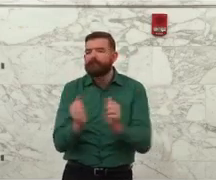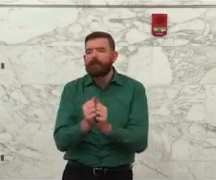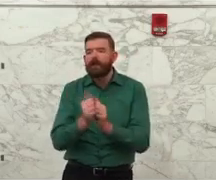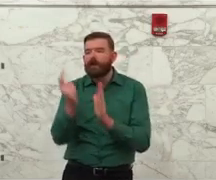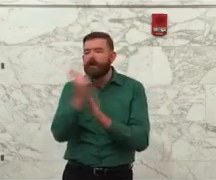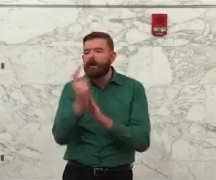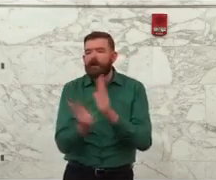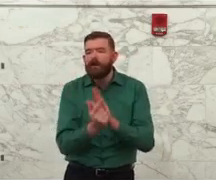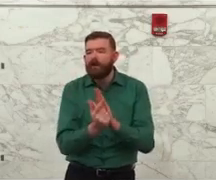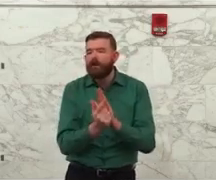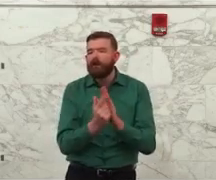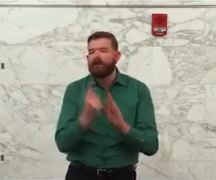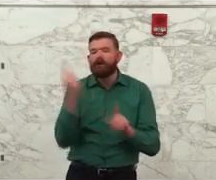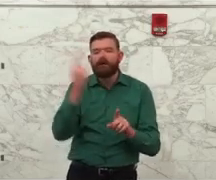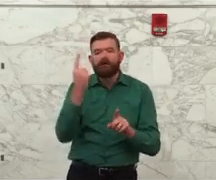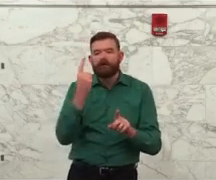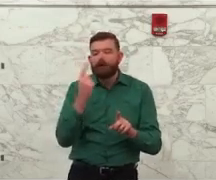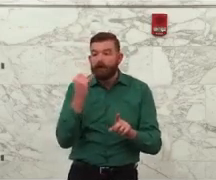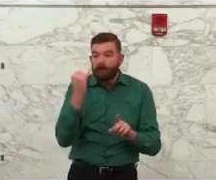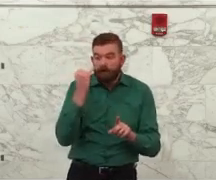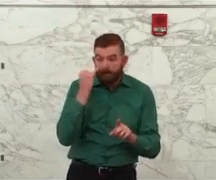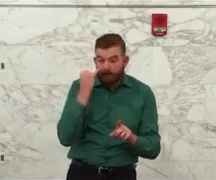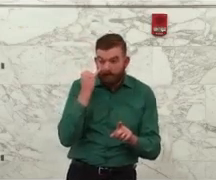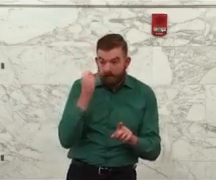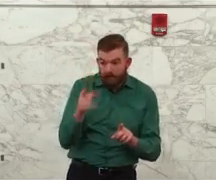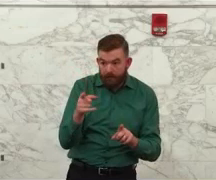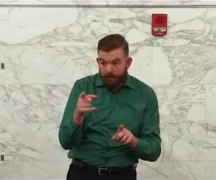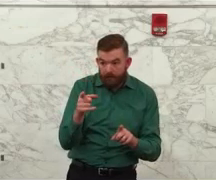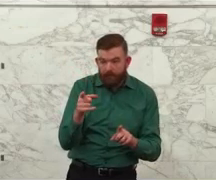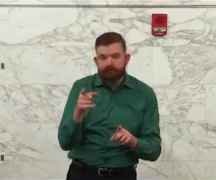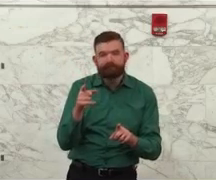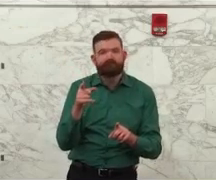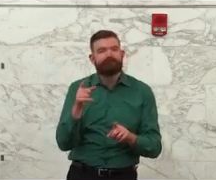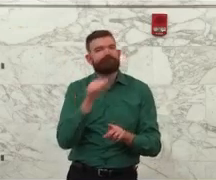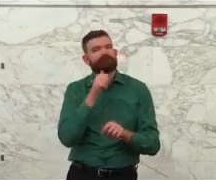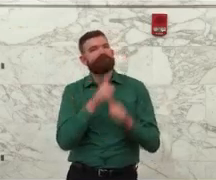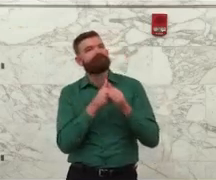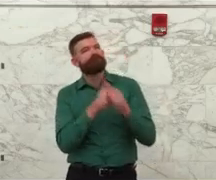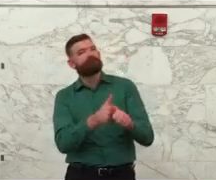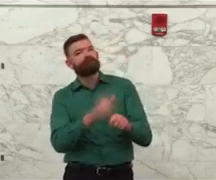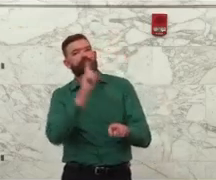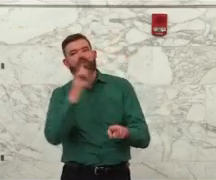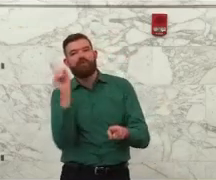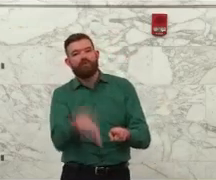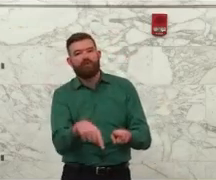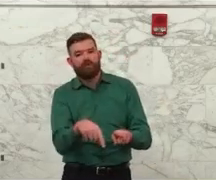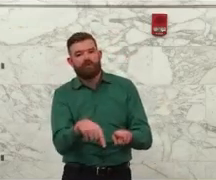governor says we'll take action, we're at that point. Last week, I know I talked